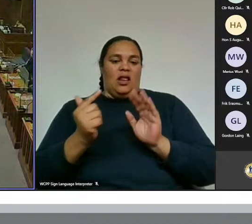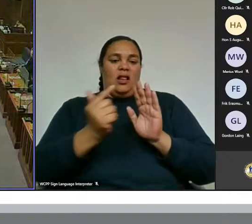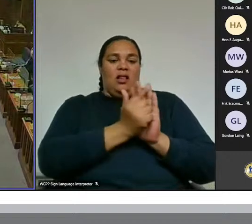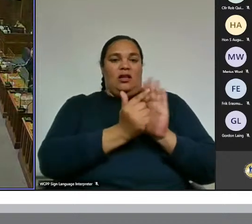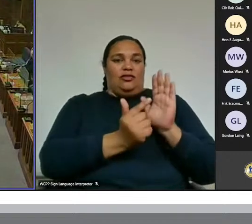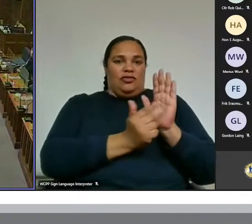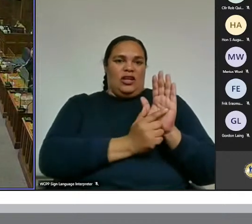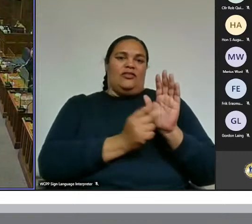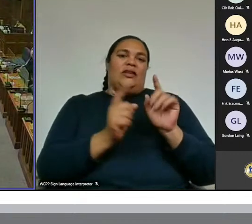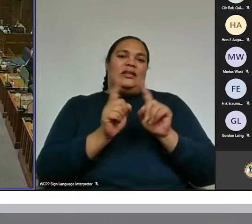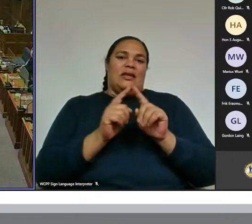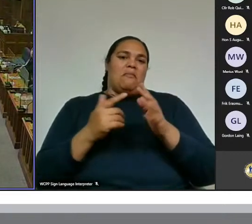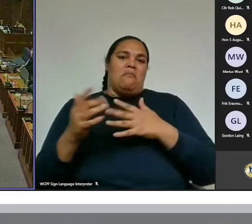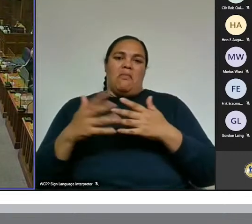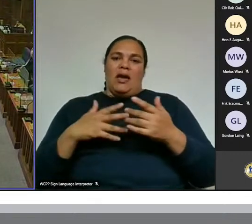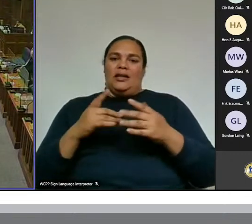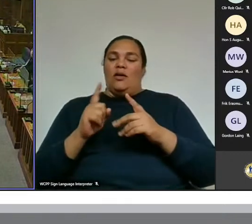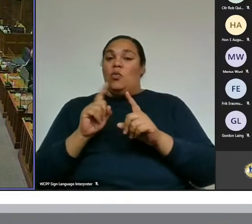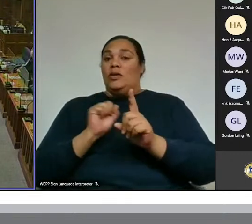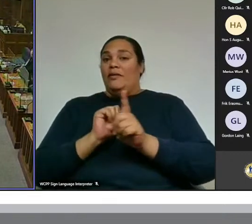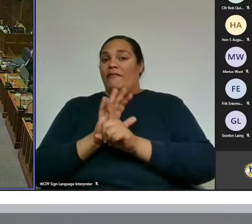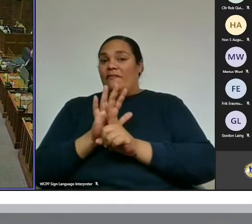legislation and matters that affect